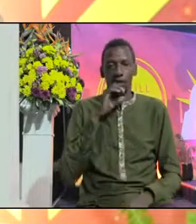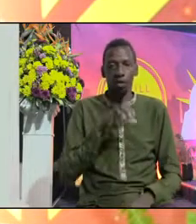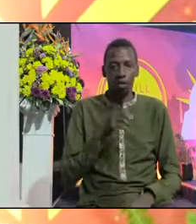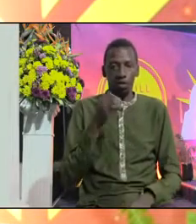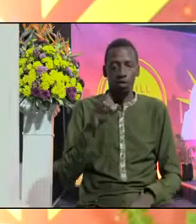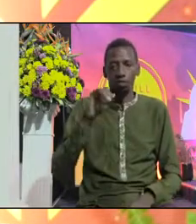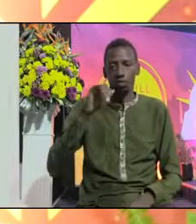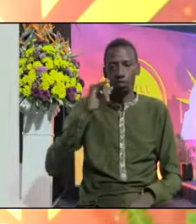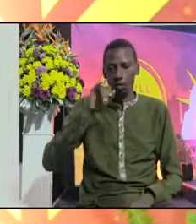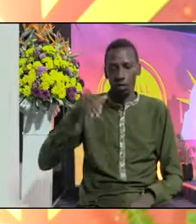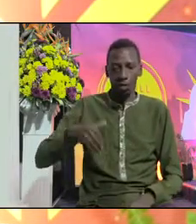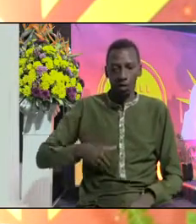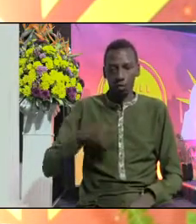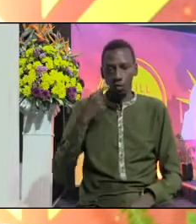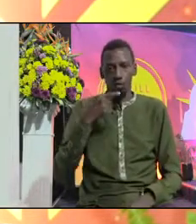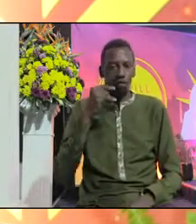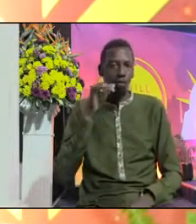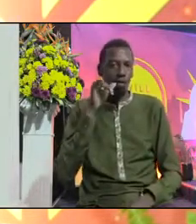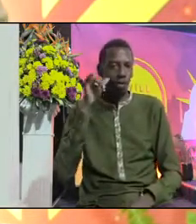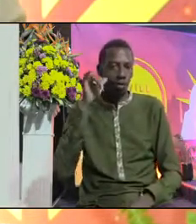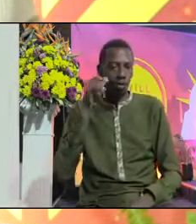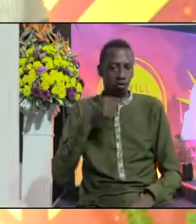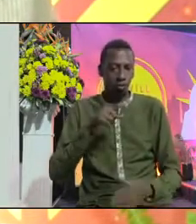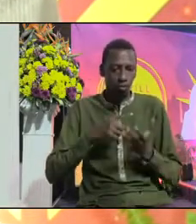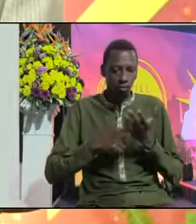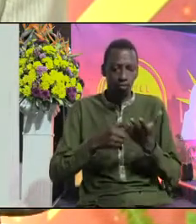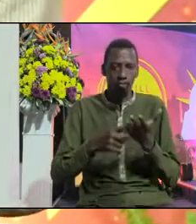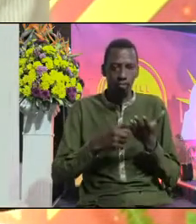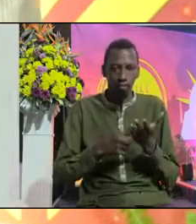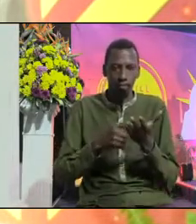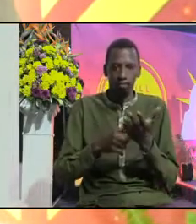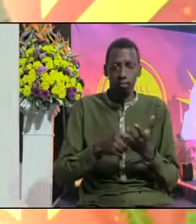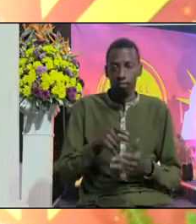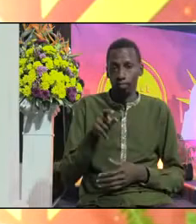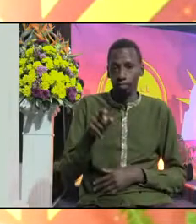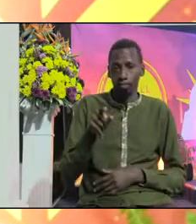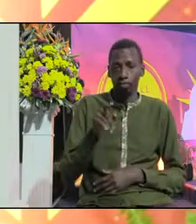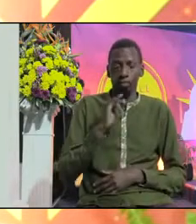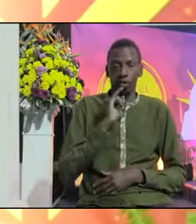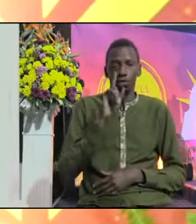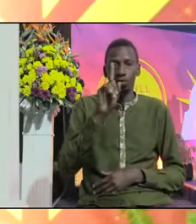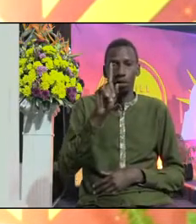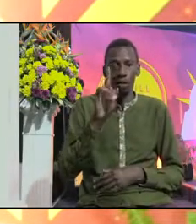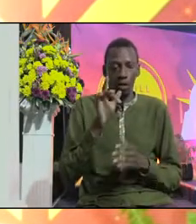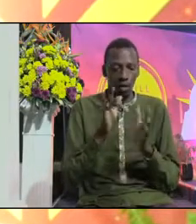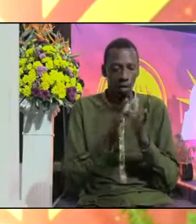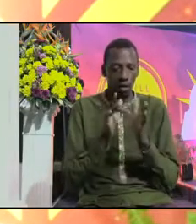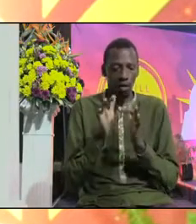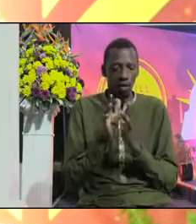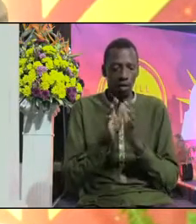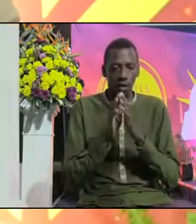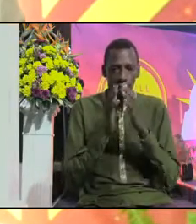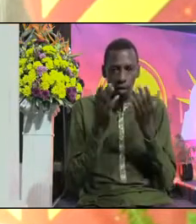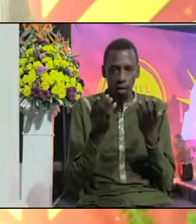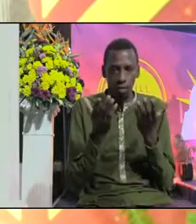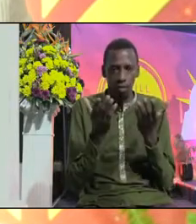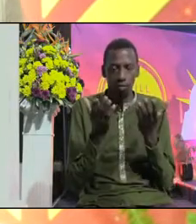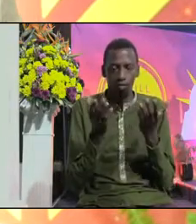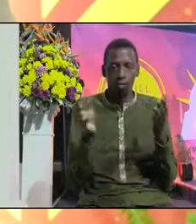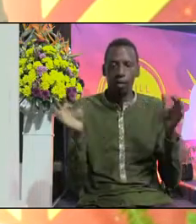we discussed yesterday, is one biblical